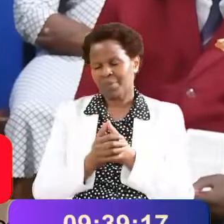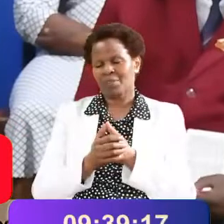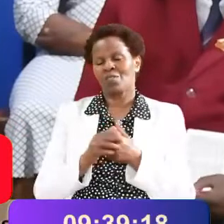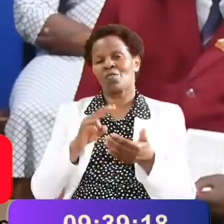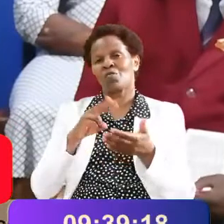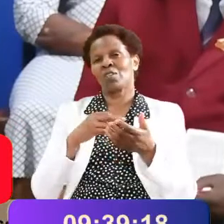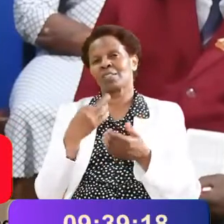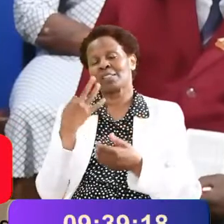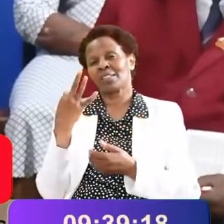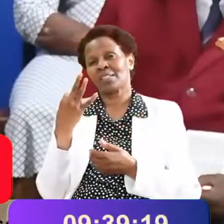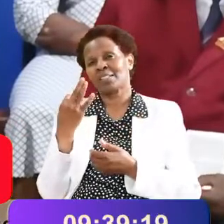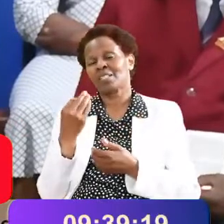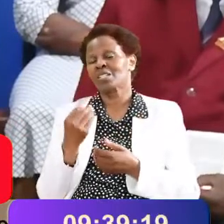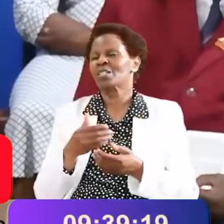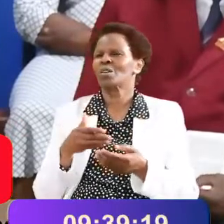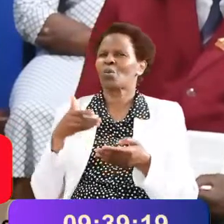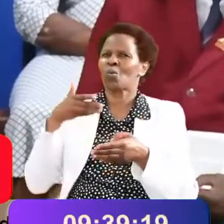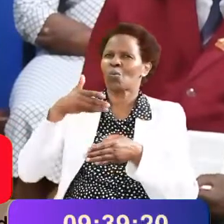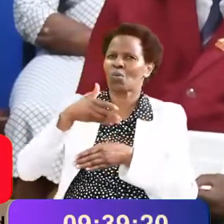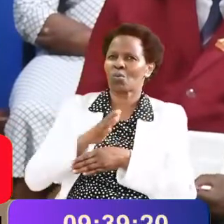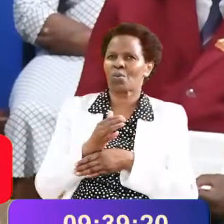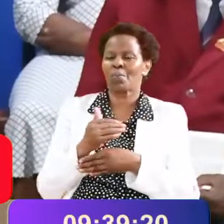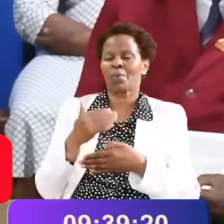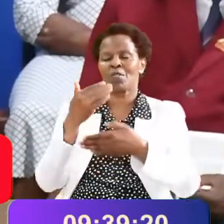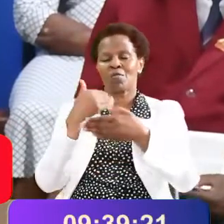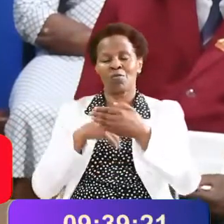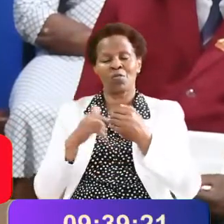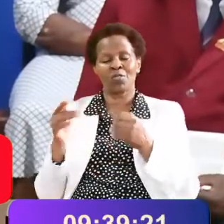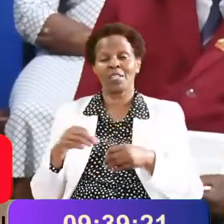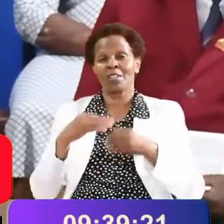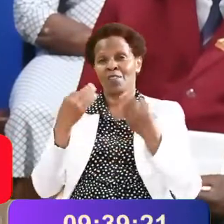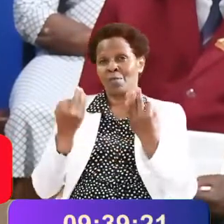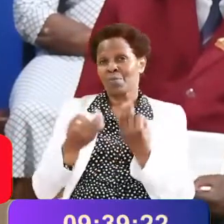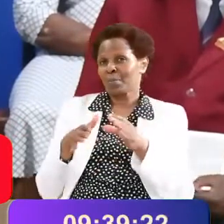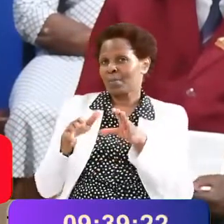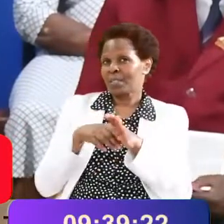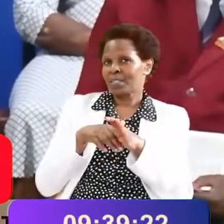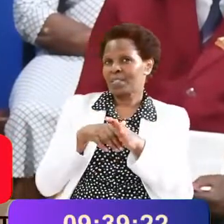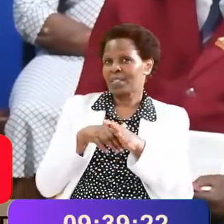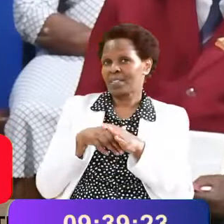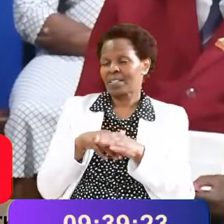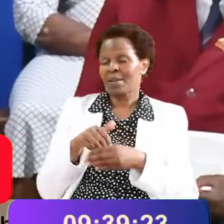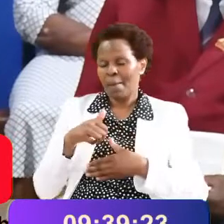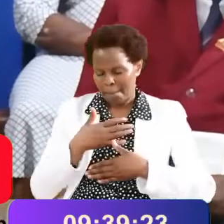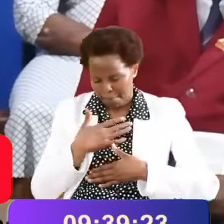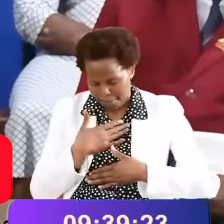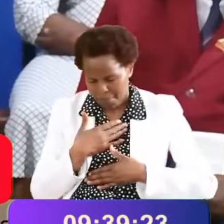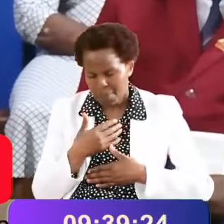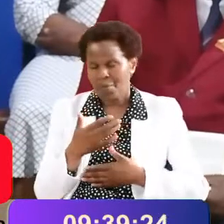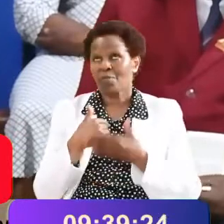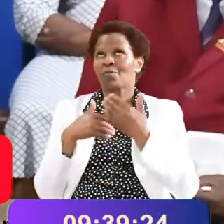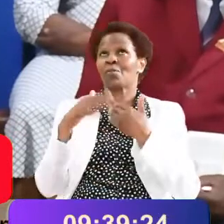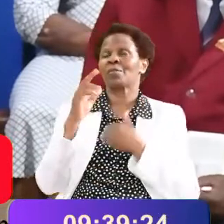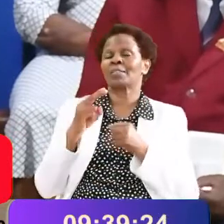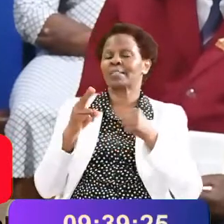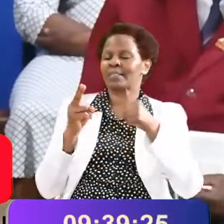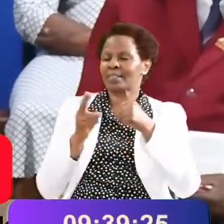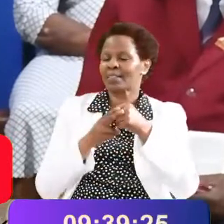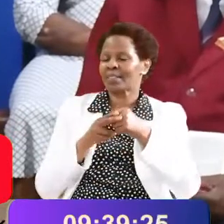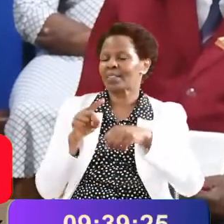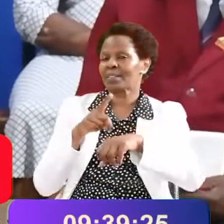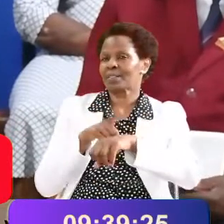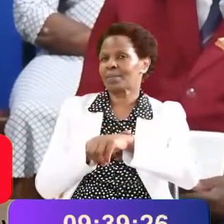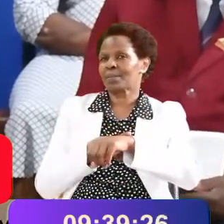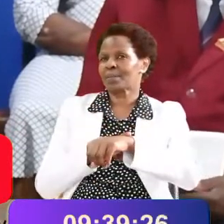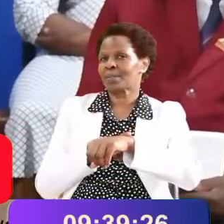then he crossed over before them and bowed himself to the ground 7 times until he came near to his brother. So you